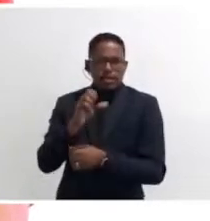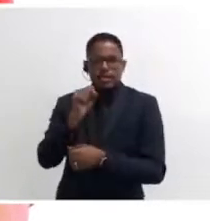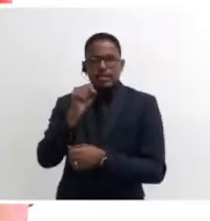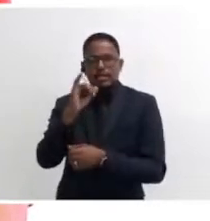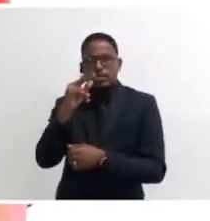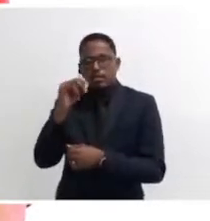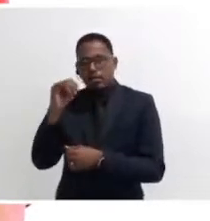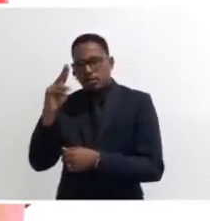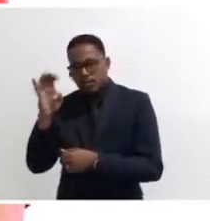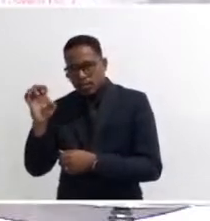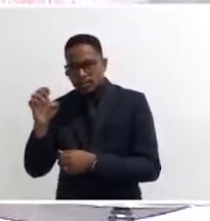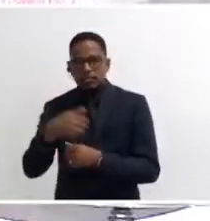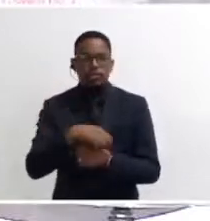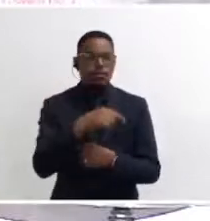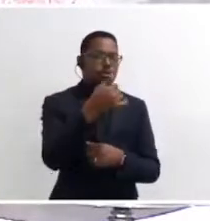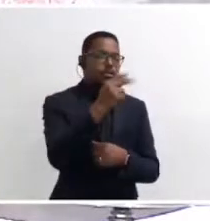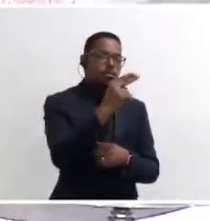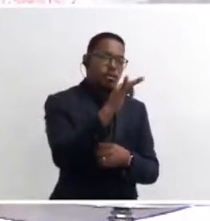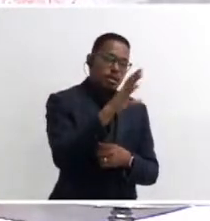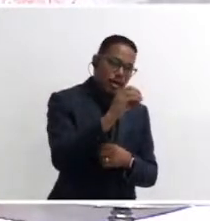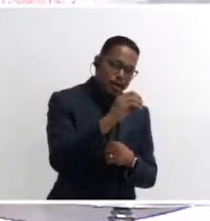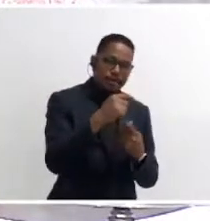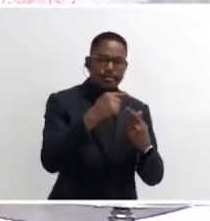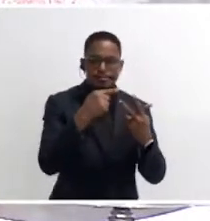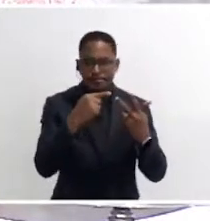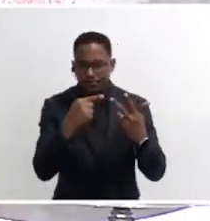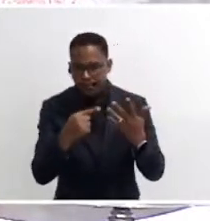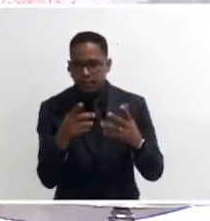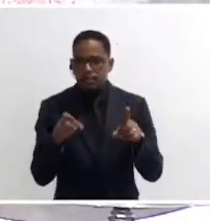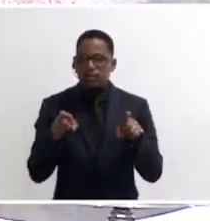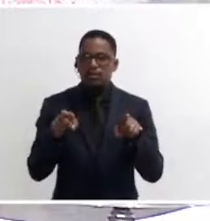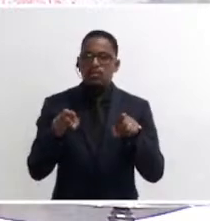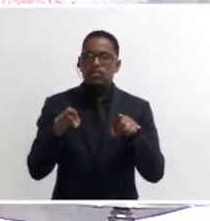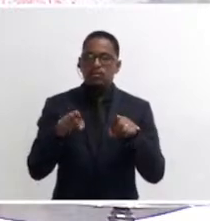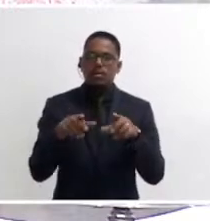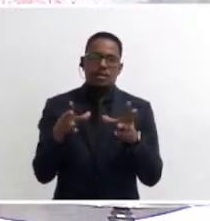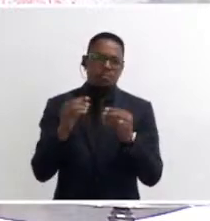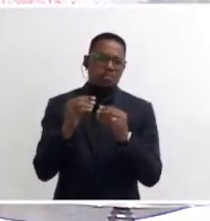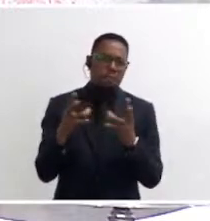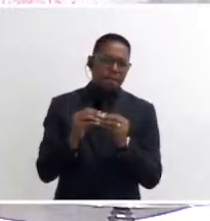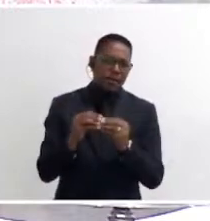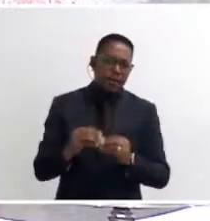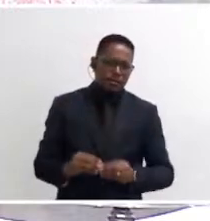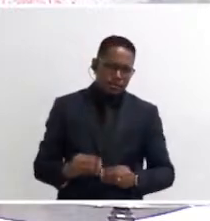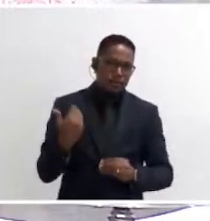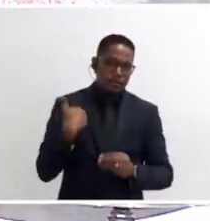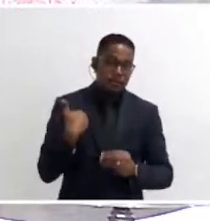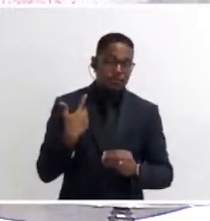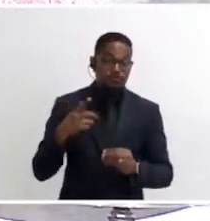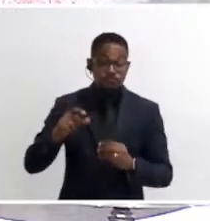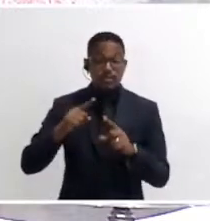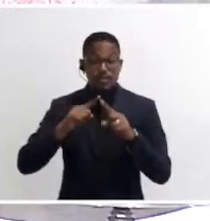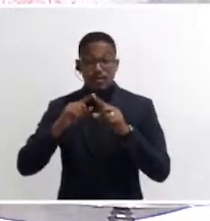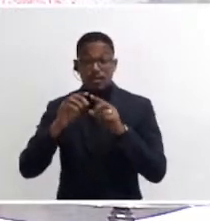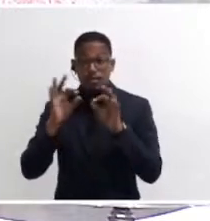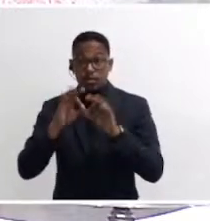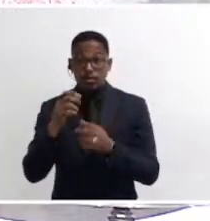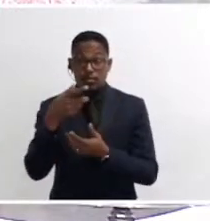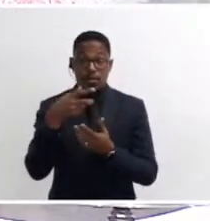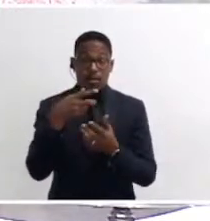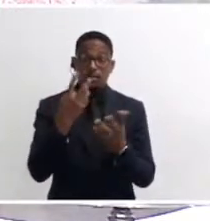gallium arsenide or others. There's also different types of transistors. So transistors are the kind